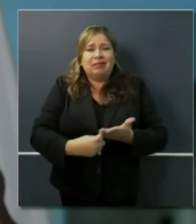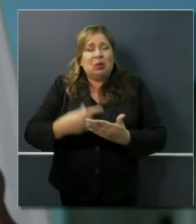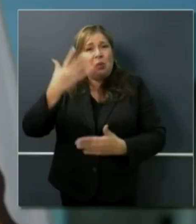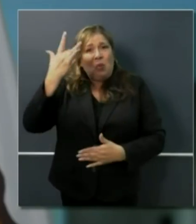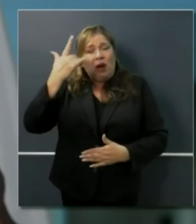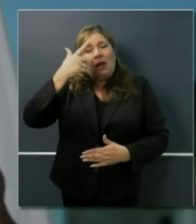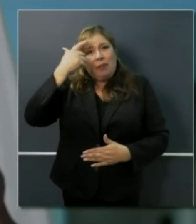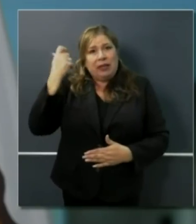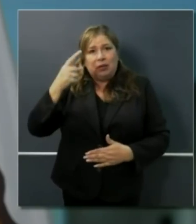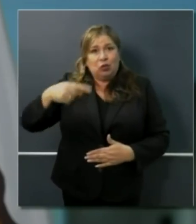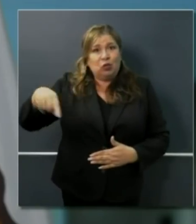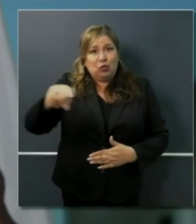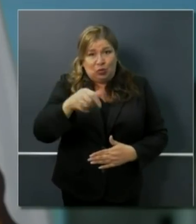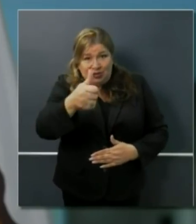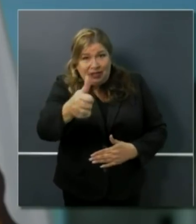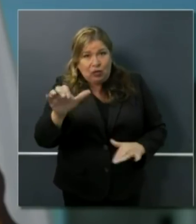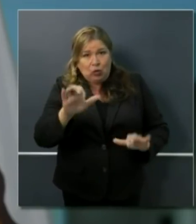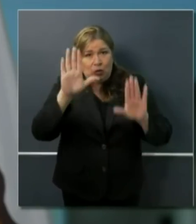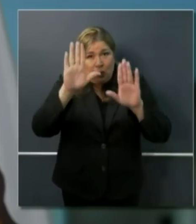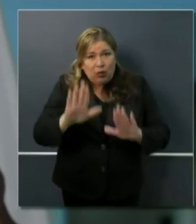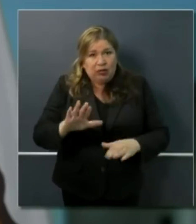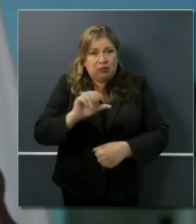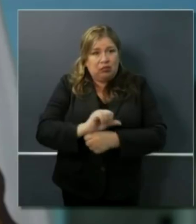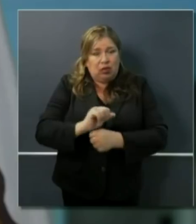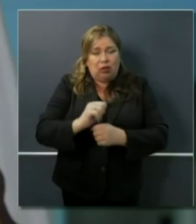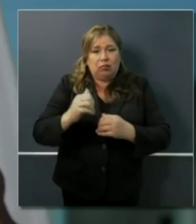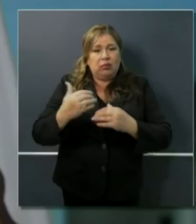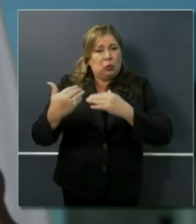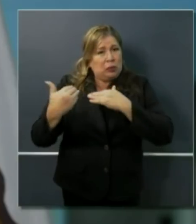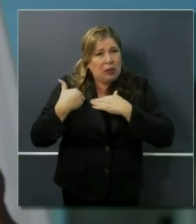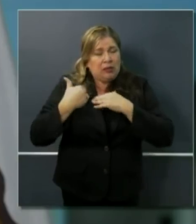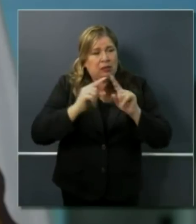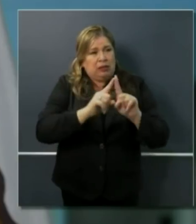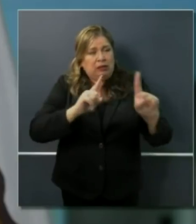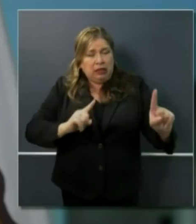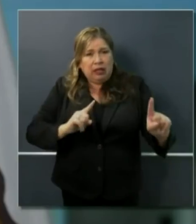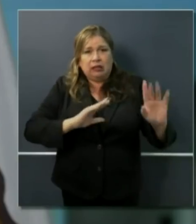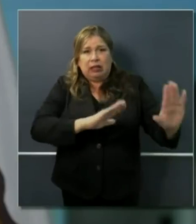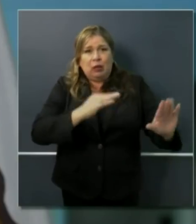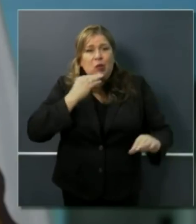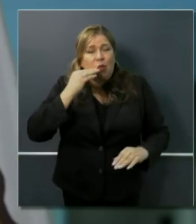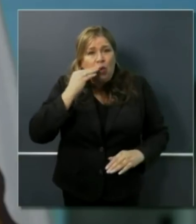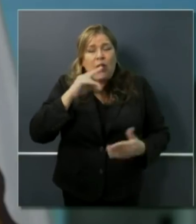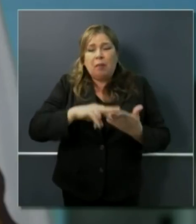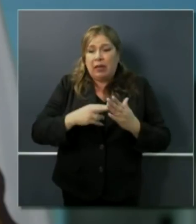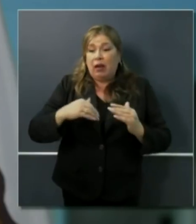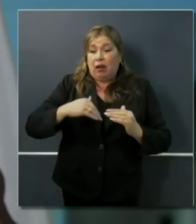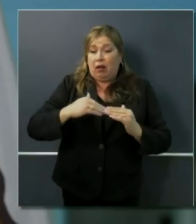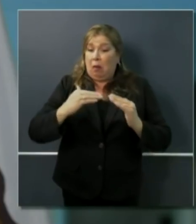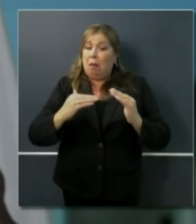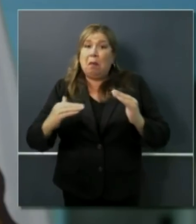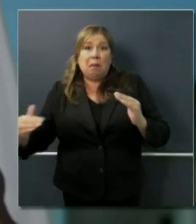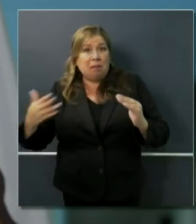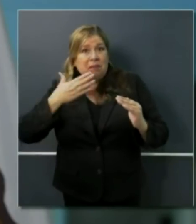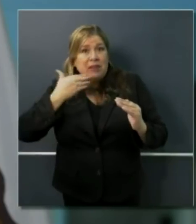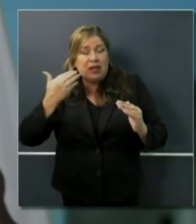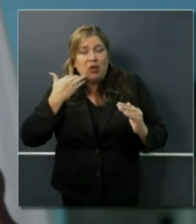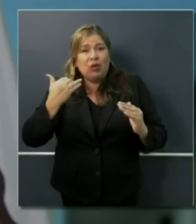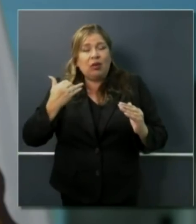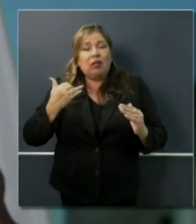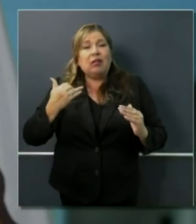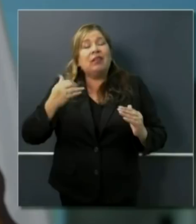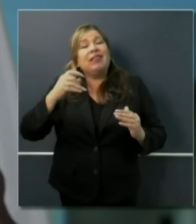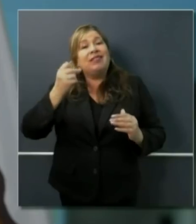everyone's outstanding work. And I just think it's important to let folks know that we're not in a permanent state as long as